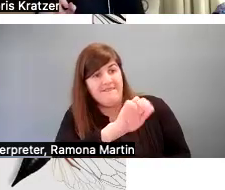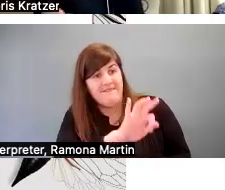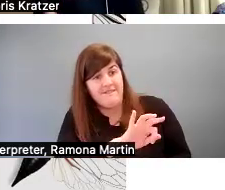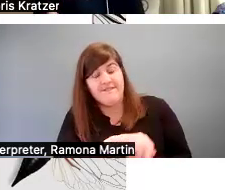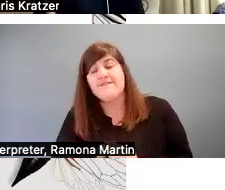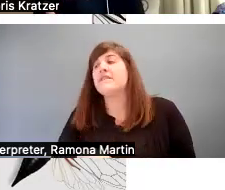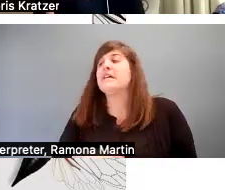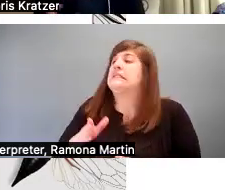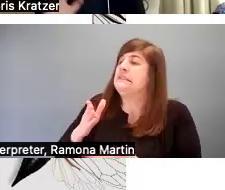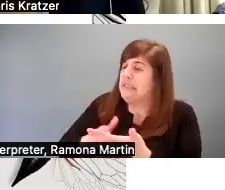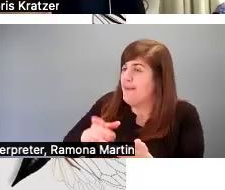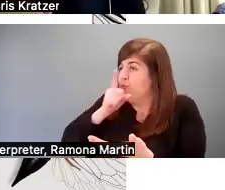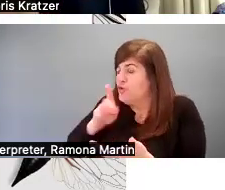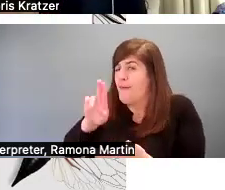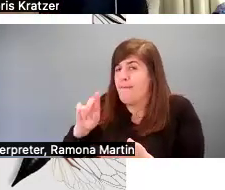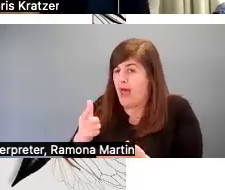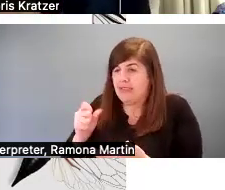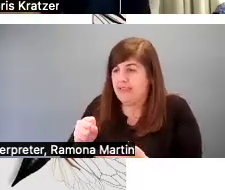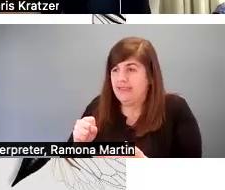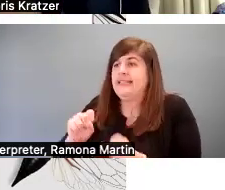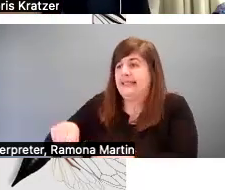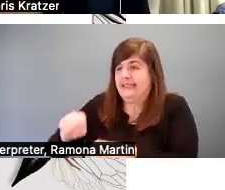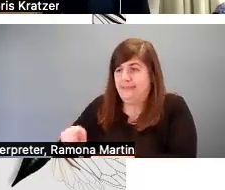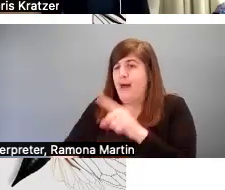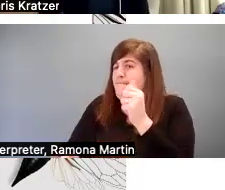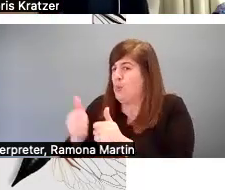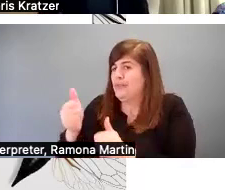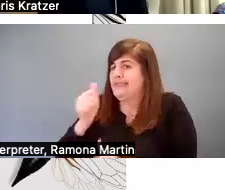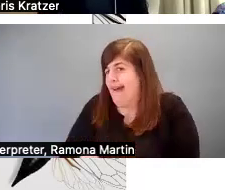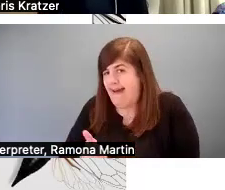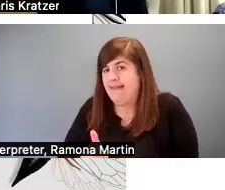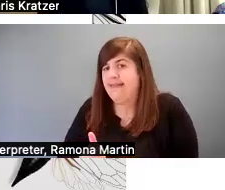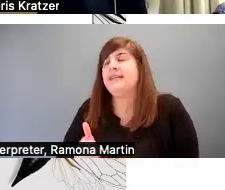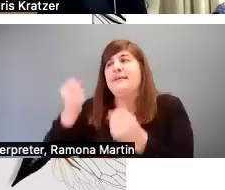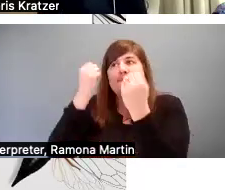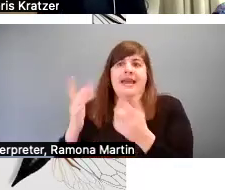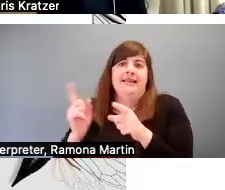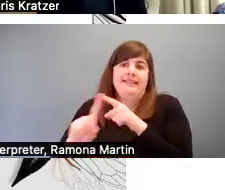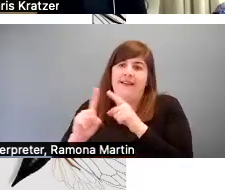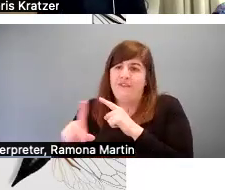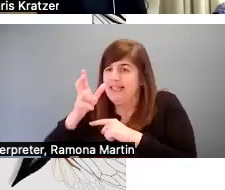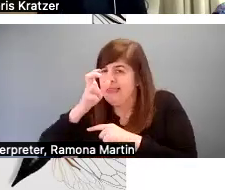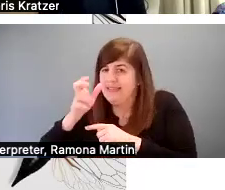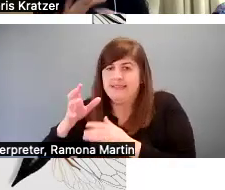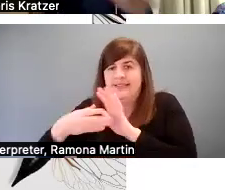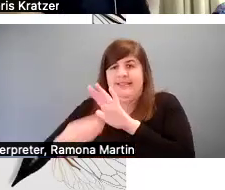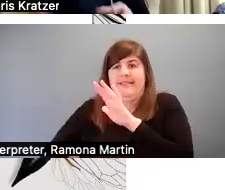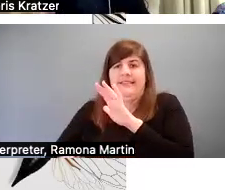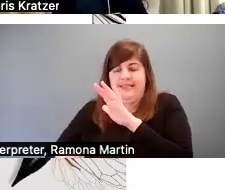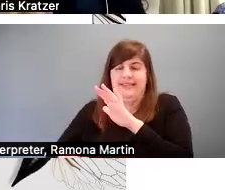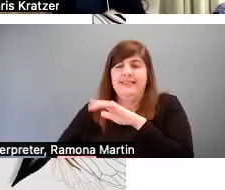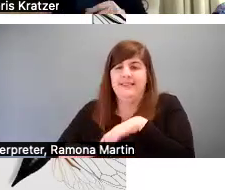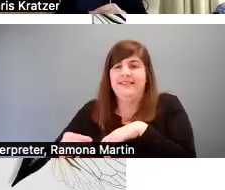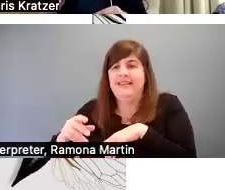Some true bugs look like leaves. Most of them don't. But there are tons of different insects that mimic leaves, outside of the